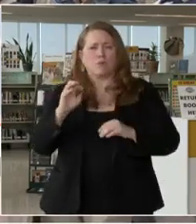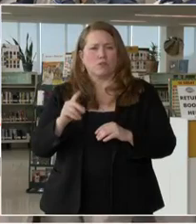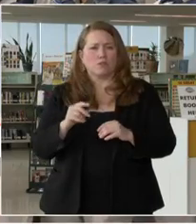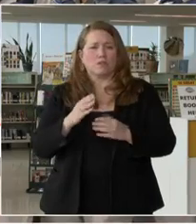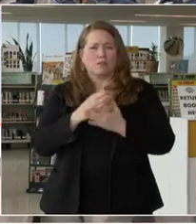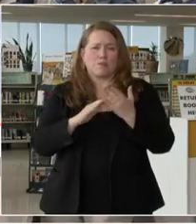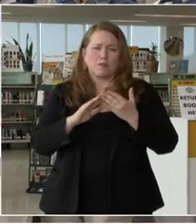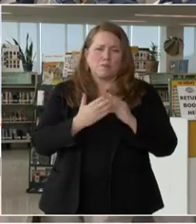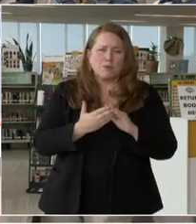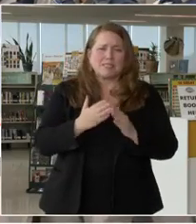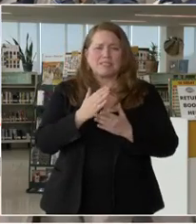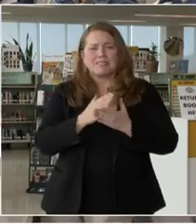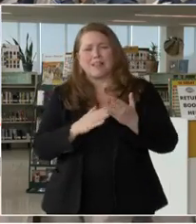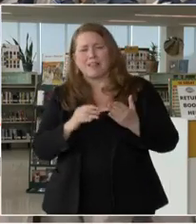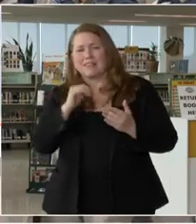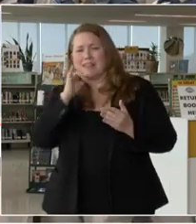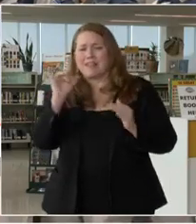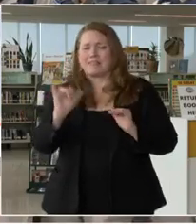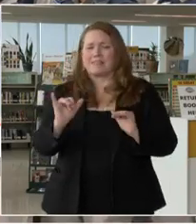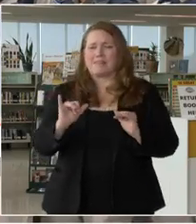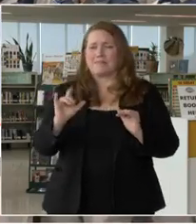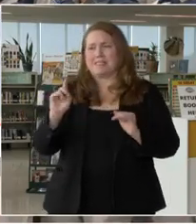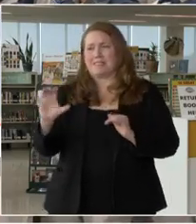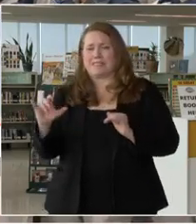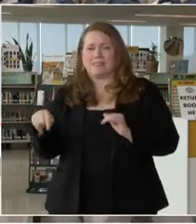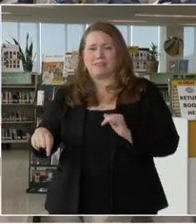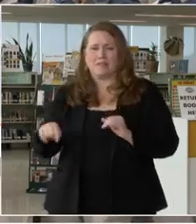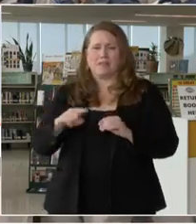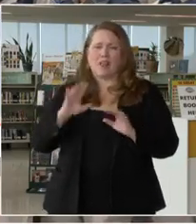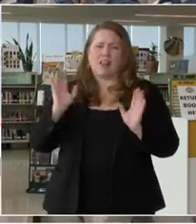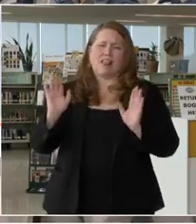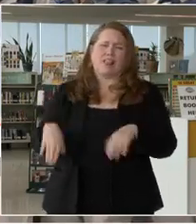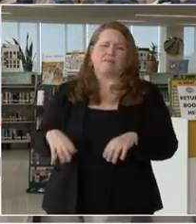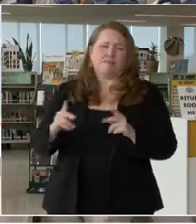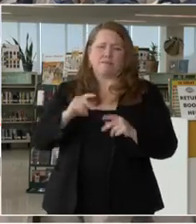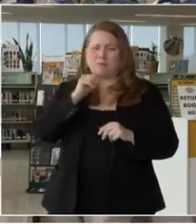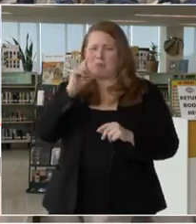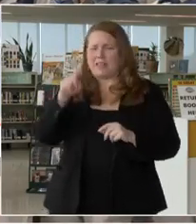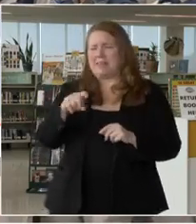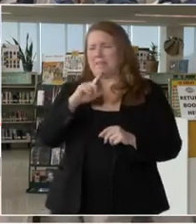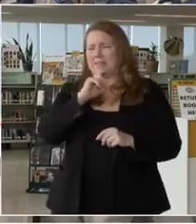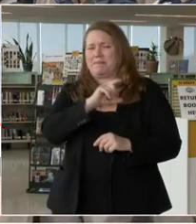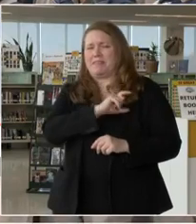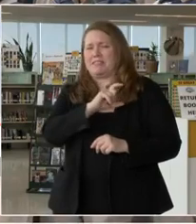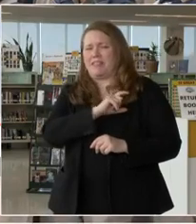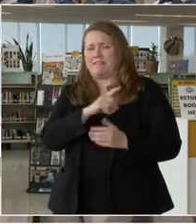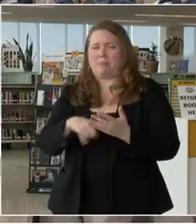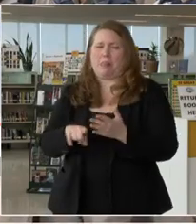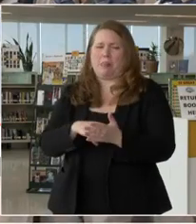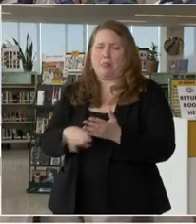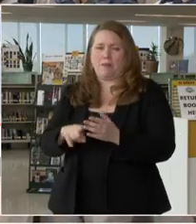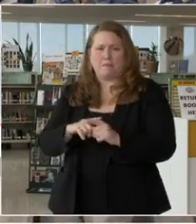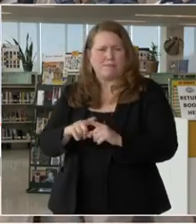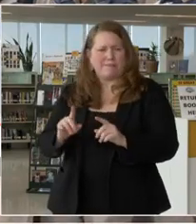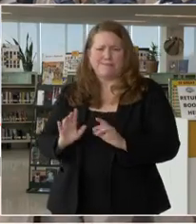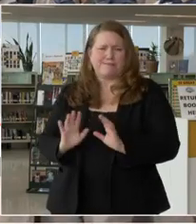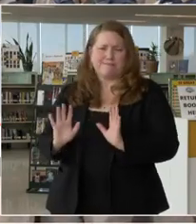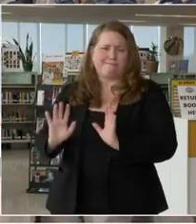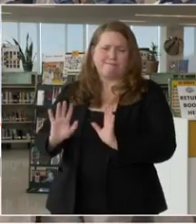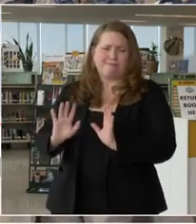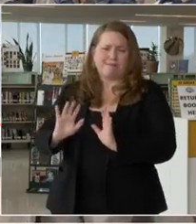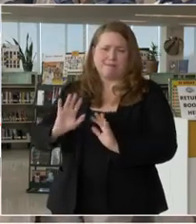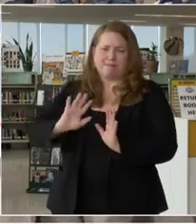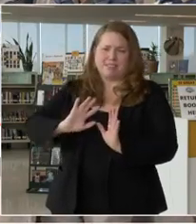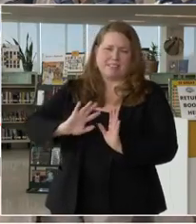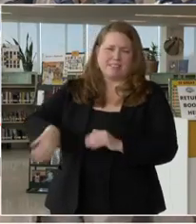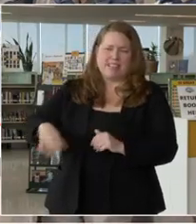some places, that's not the case here in the District of Columbia, who would say, you know, people don't want to be the police and this and that. And I counter that narrative every day,